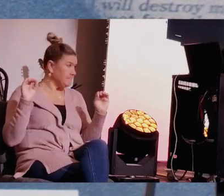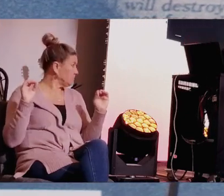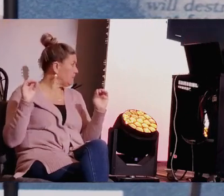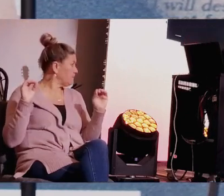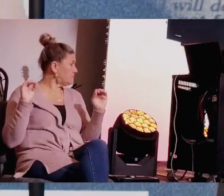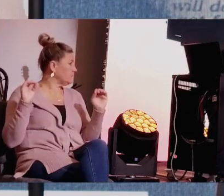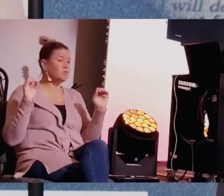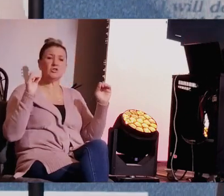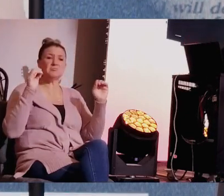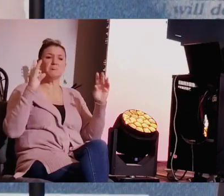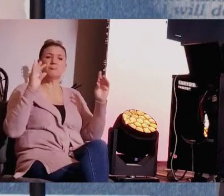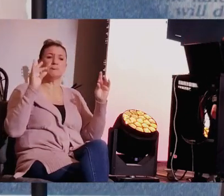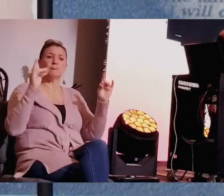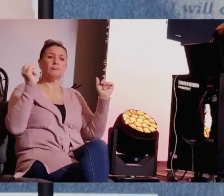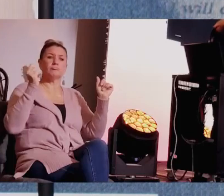we just take them all out,